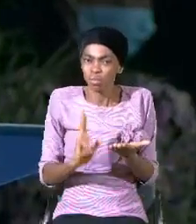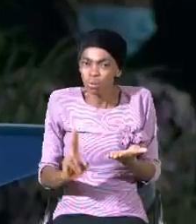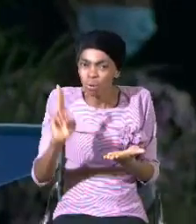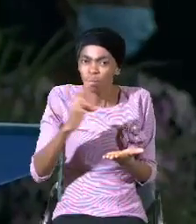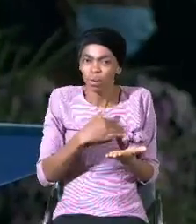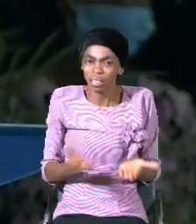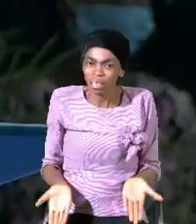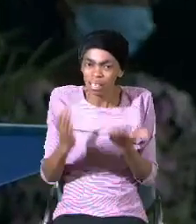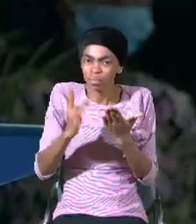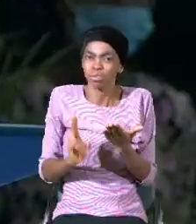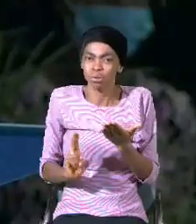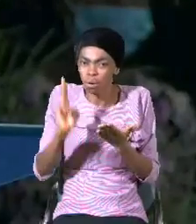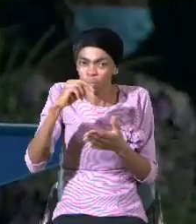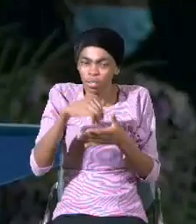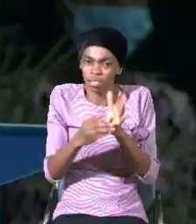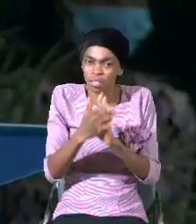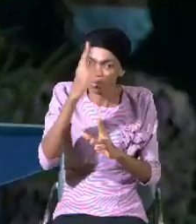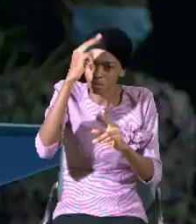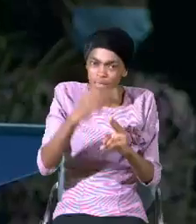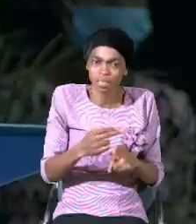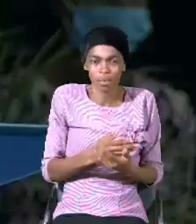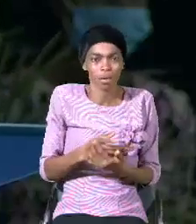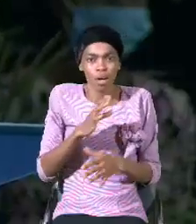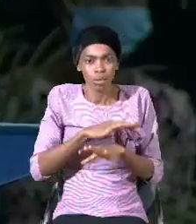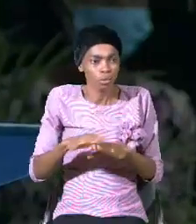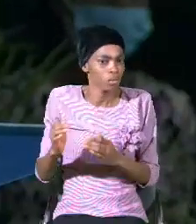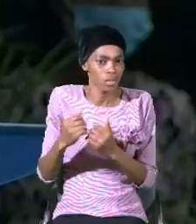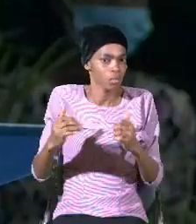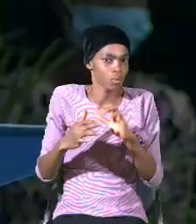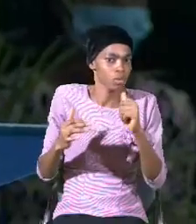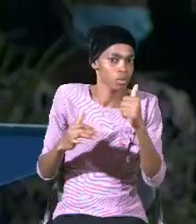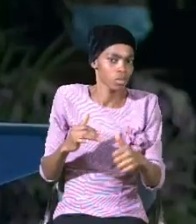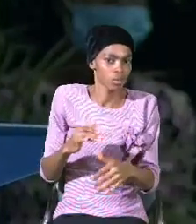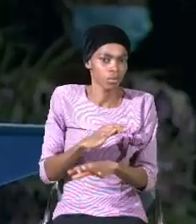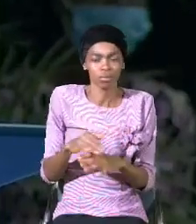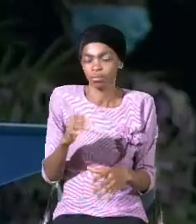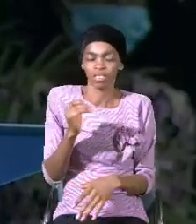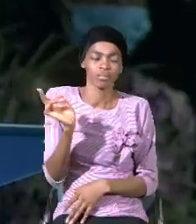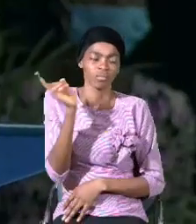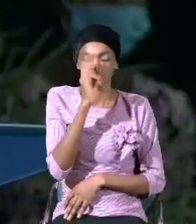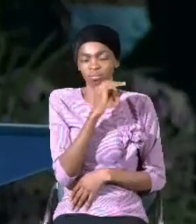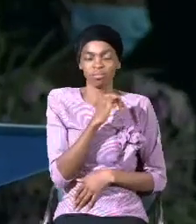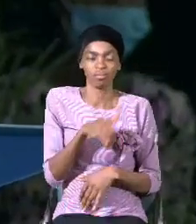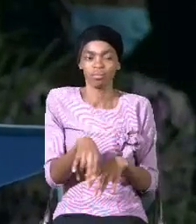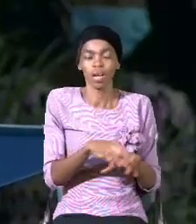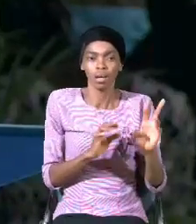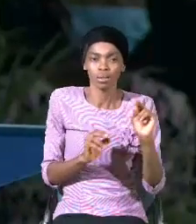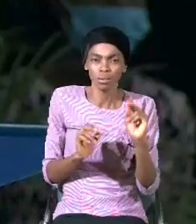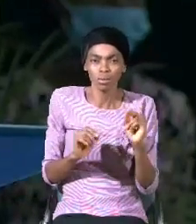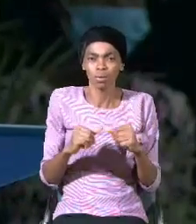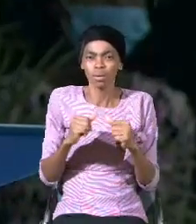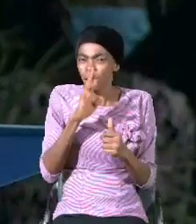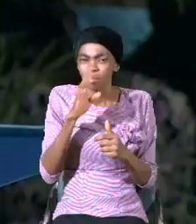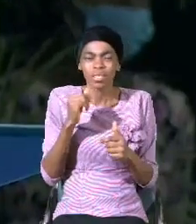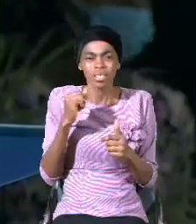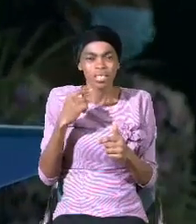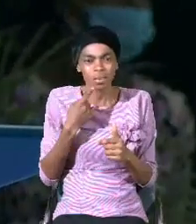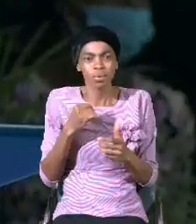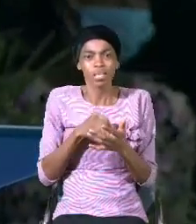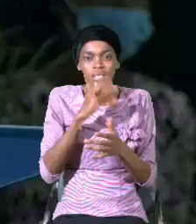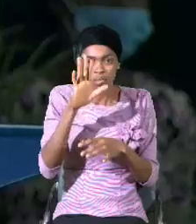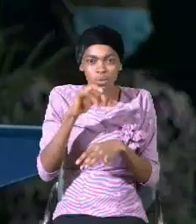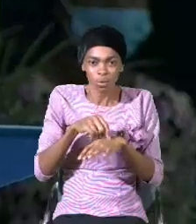up. Don't be an exception. Don't be an exception. Take advantage of this